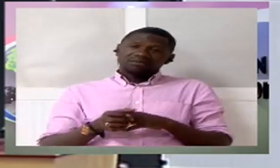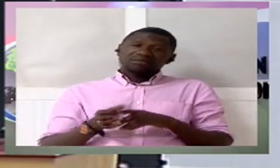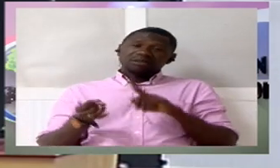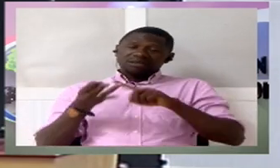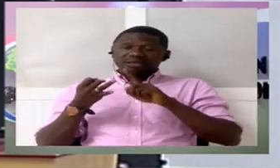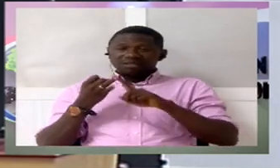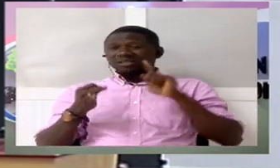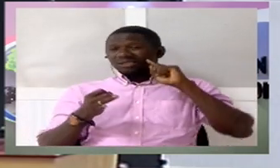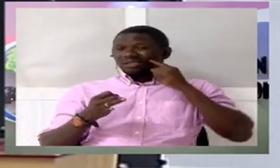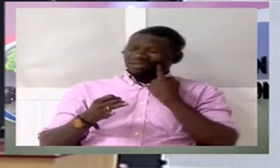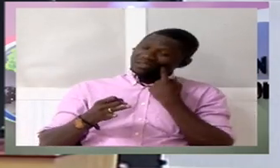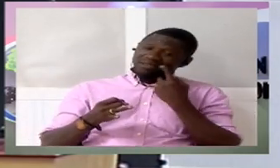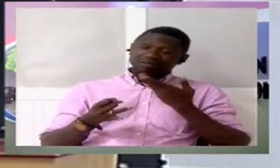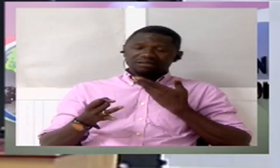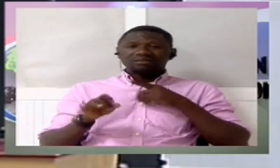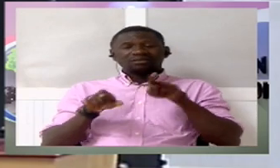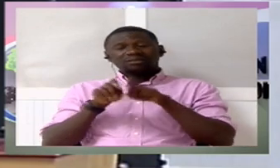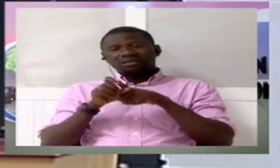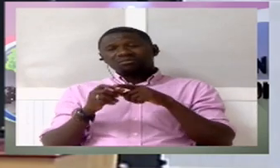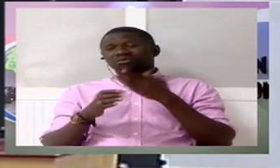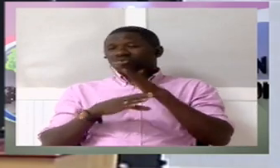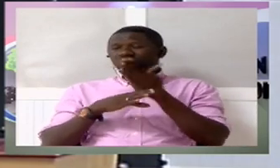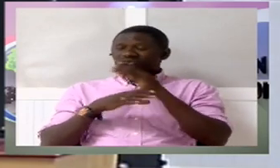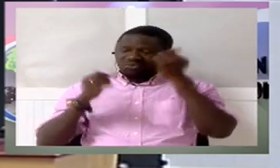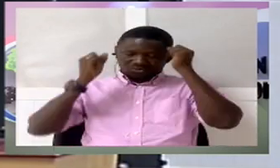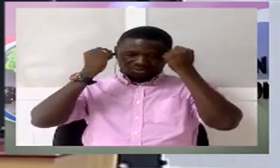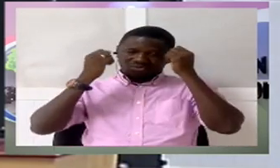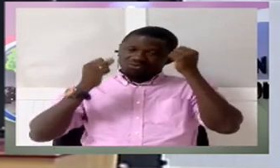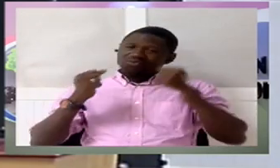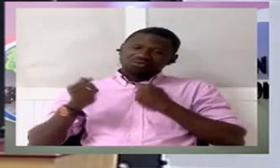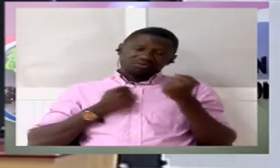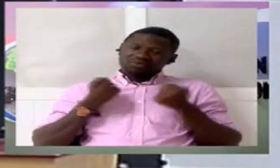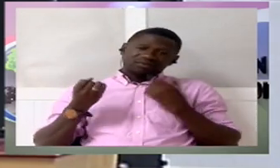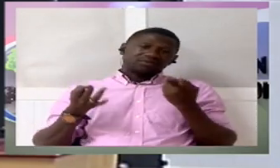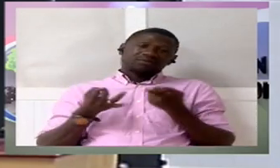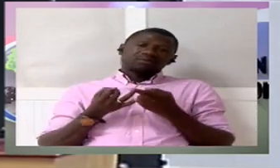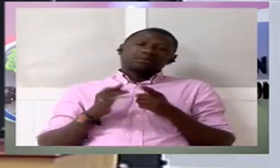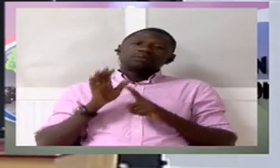no fanan ye affect le. And they were also affected by the stigmatization. Wow.